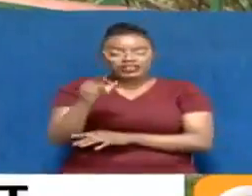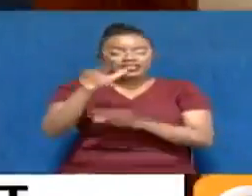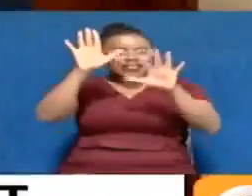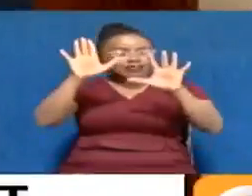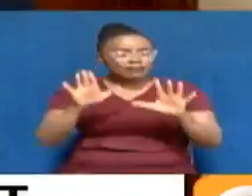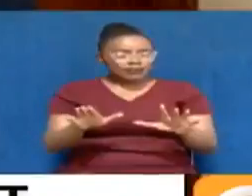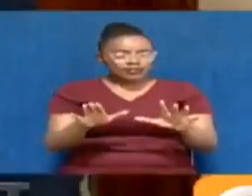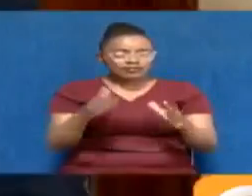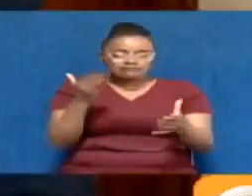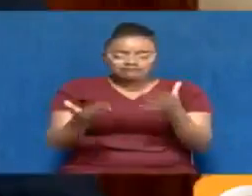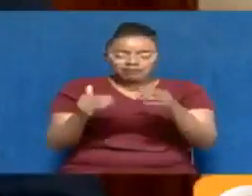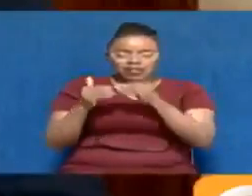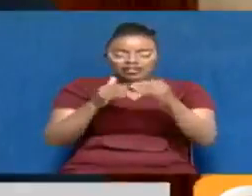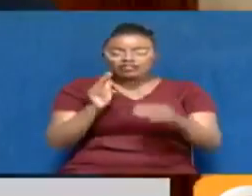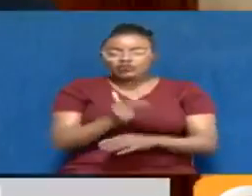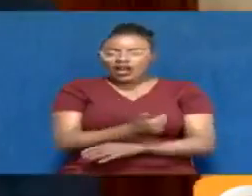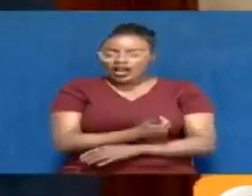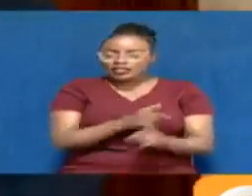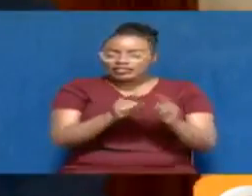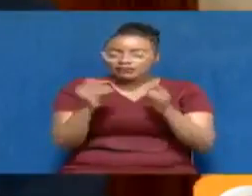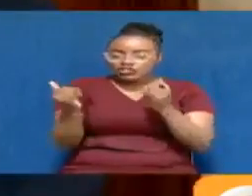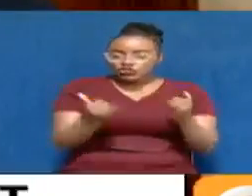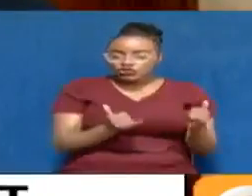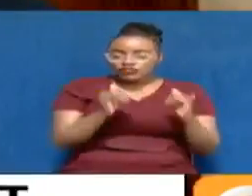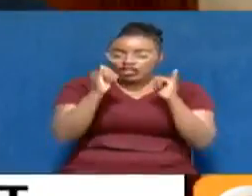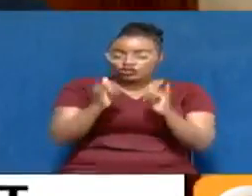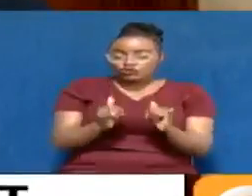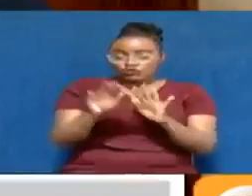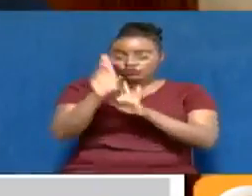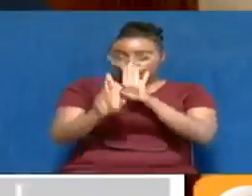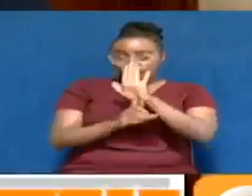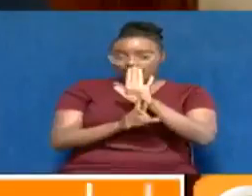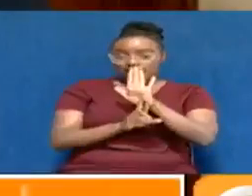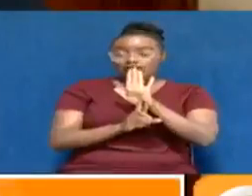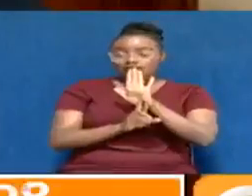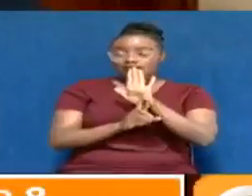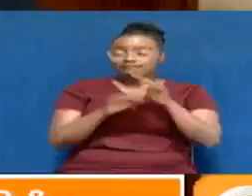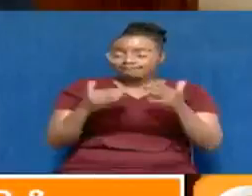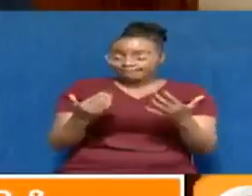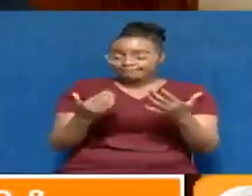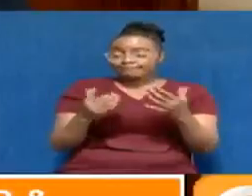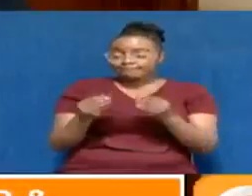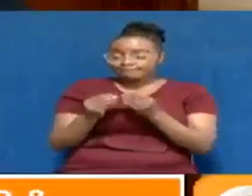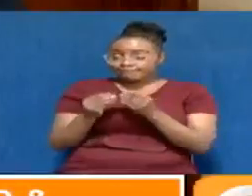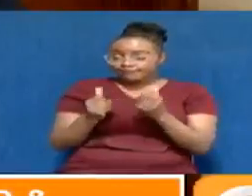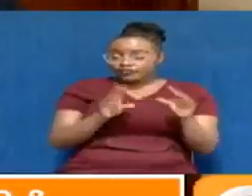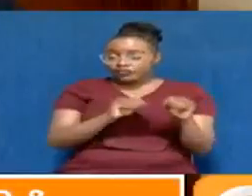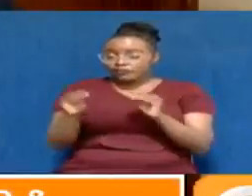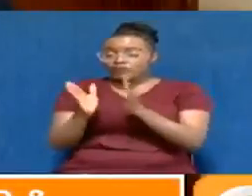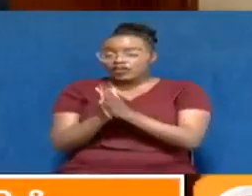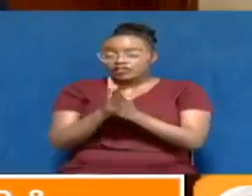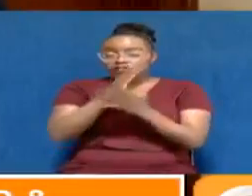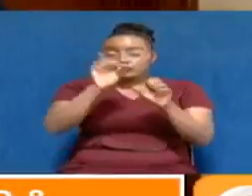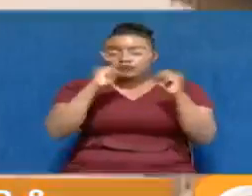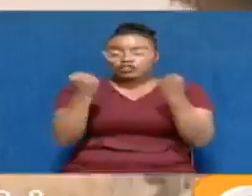absolutely necessary. It may lead to us introducing new measures to deal with movement and some